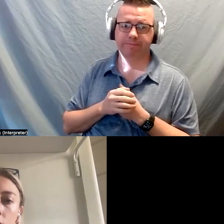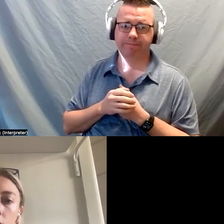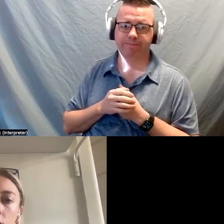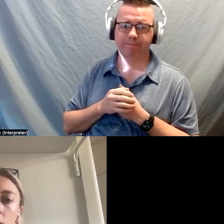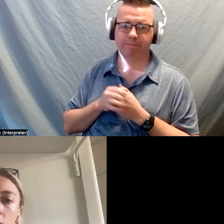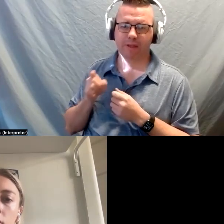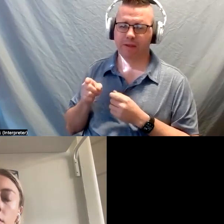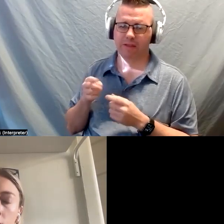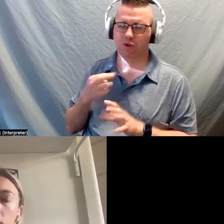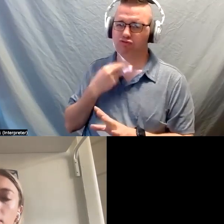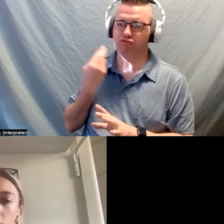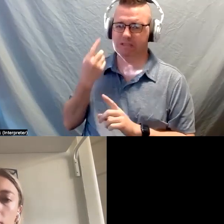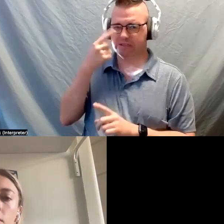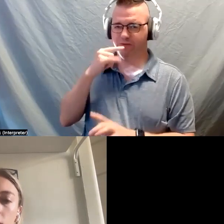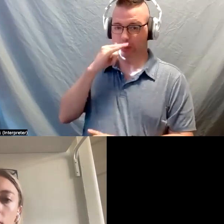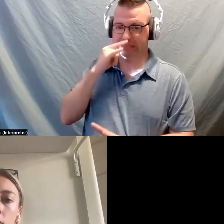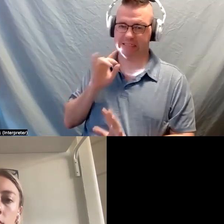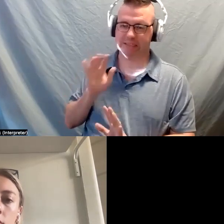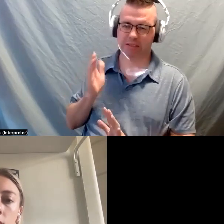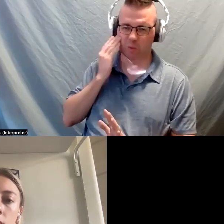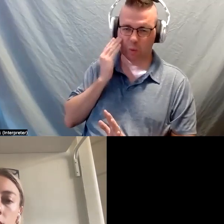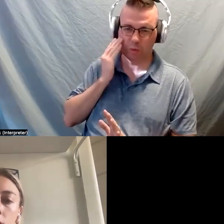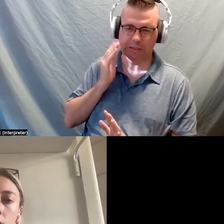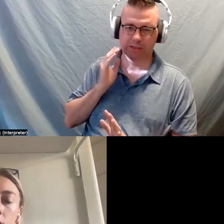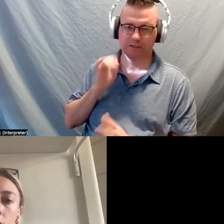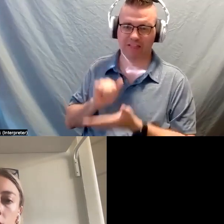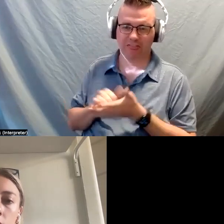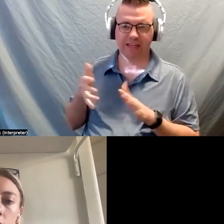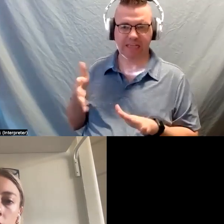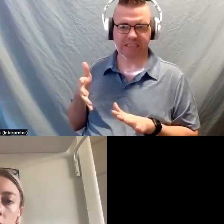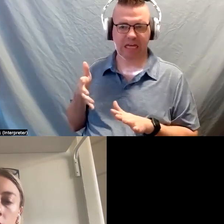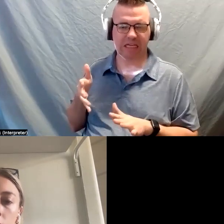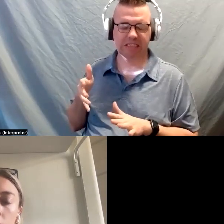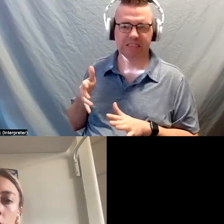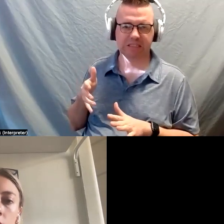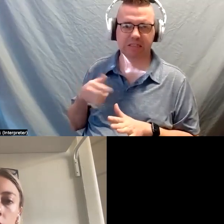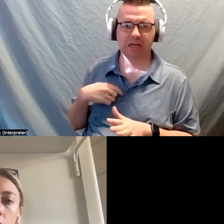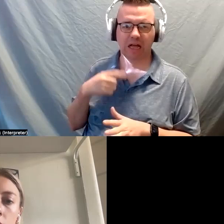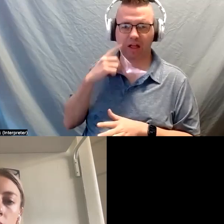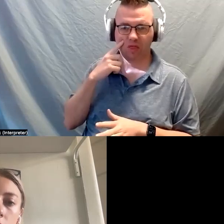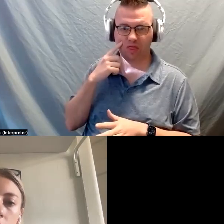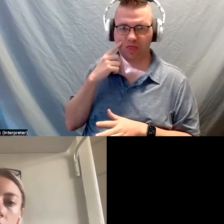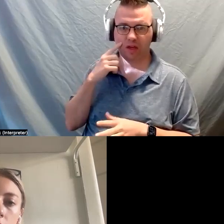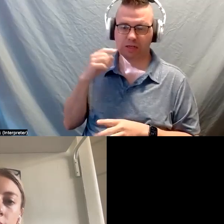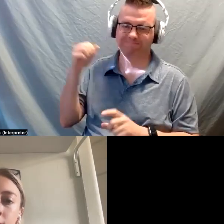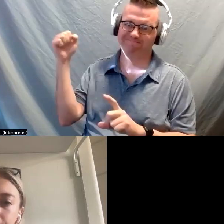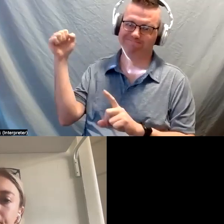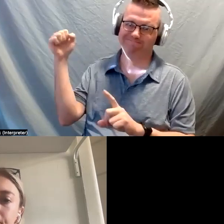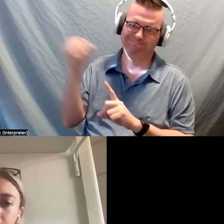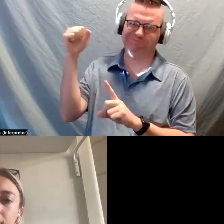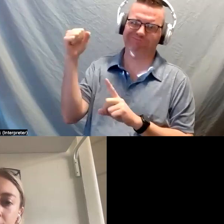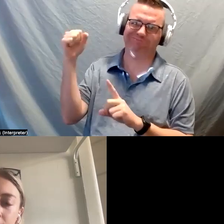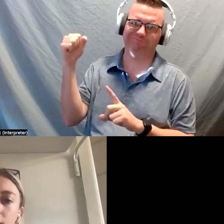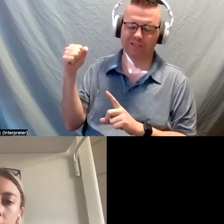hold towards children. These are the anxieties of which I thought had been banged on the head, as it were,